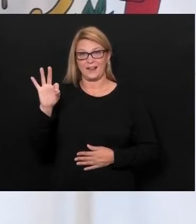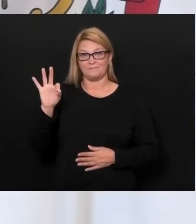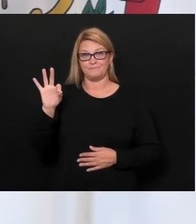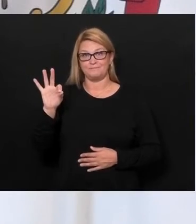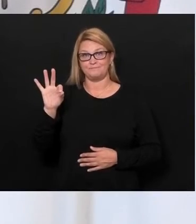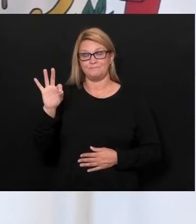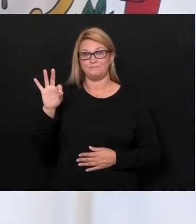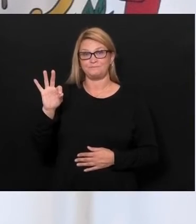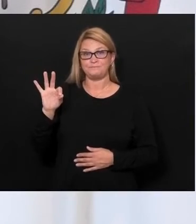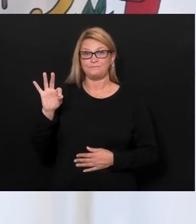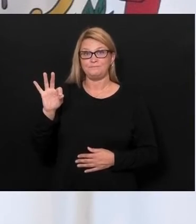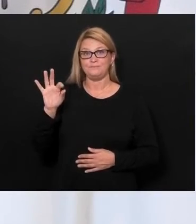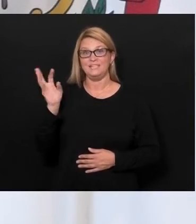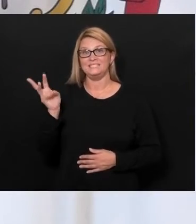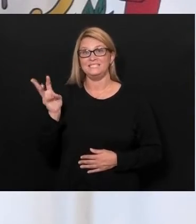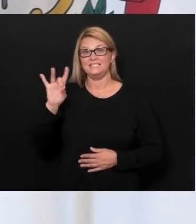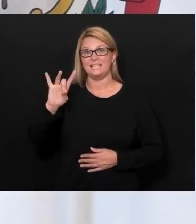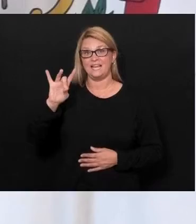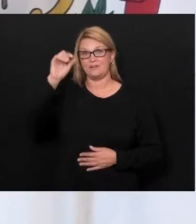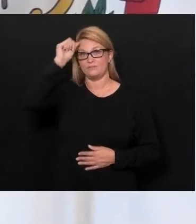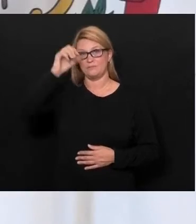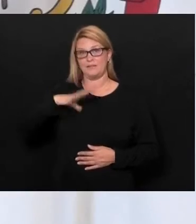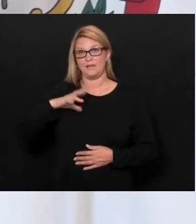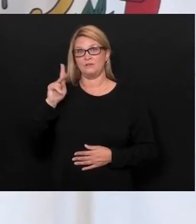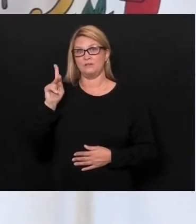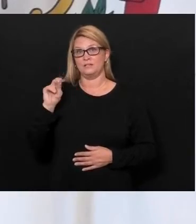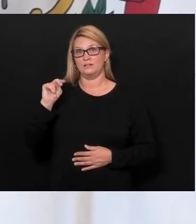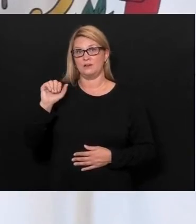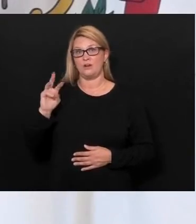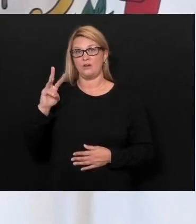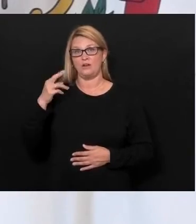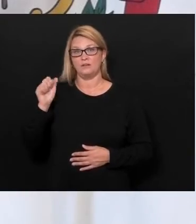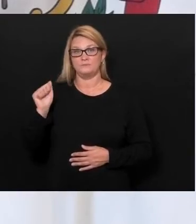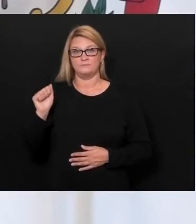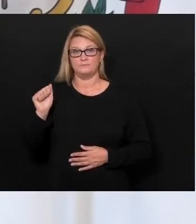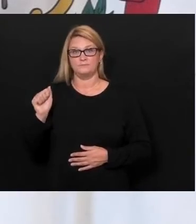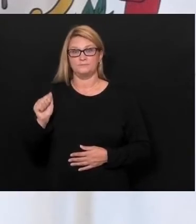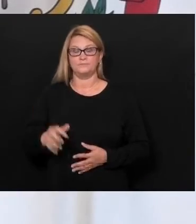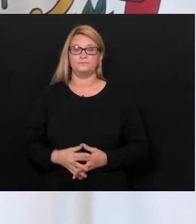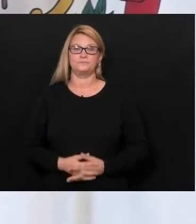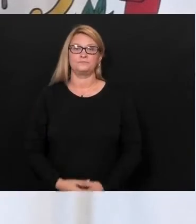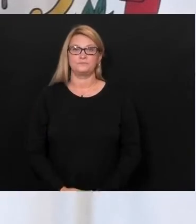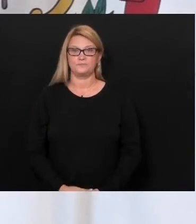death is a 68-year-old male from Kanawha County.